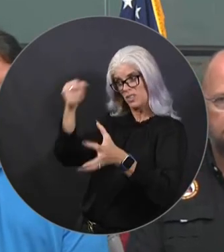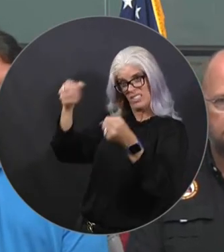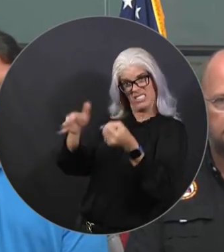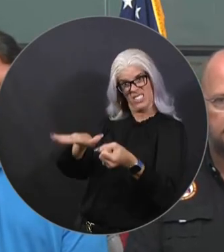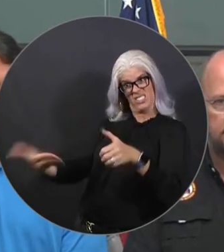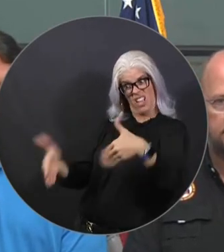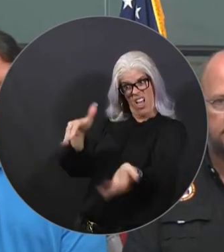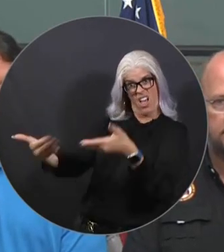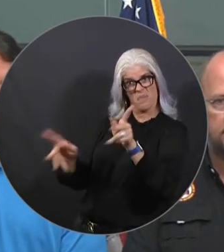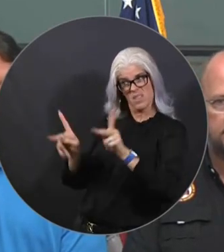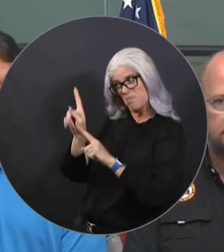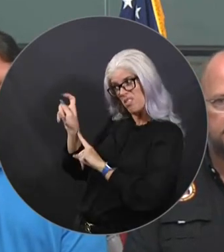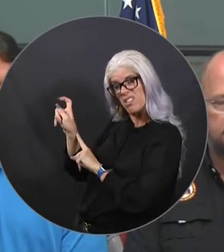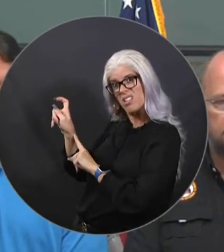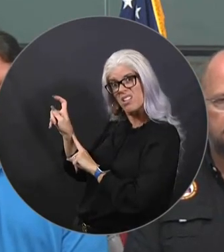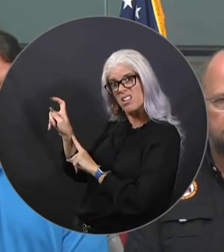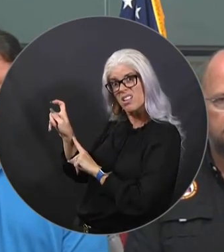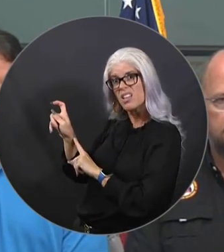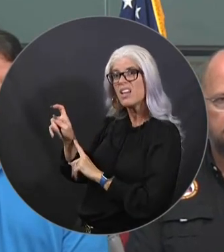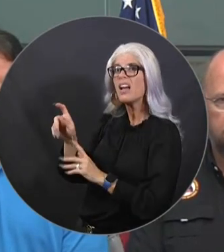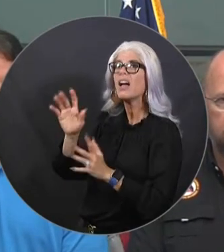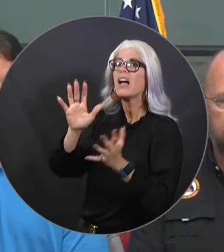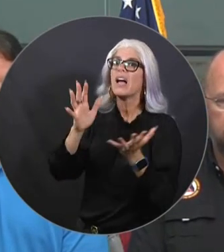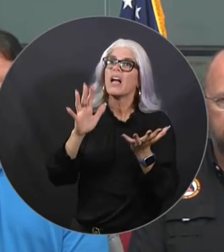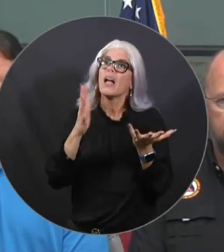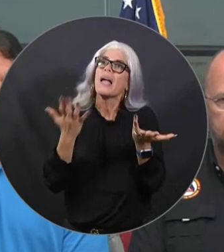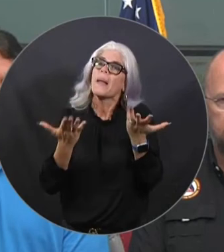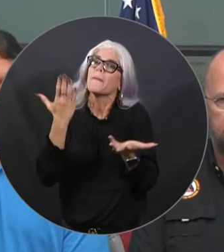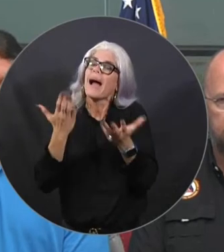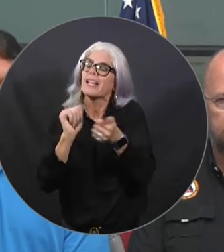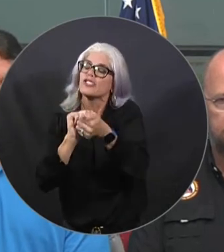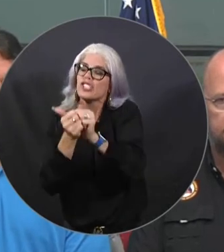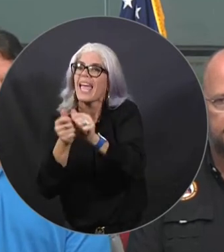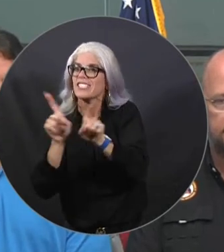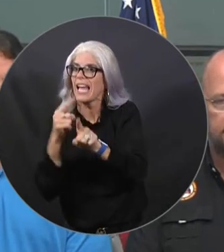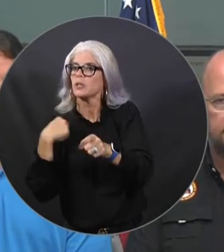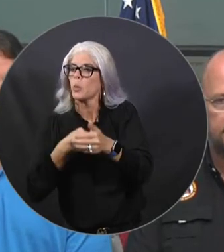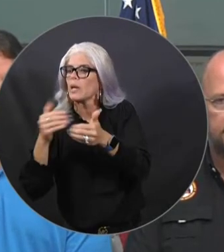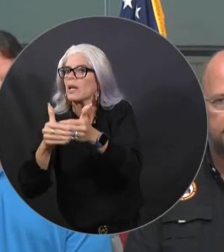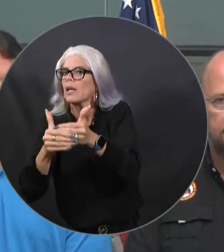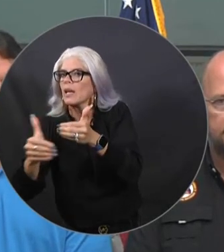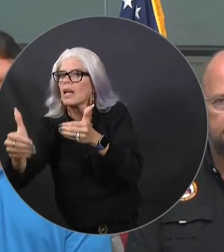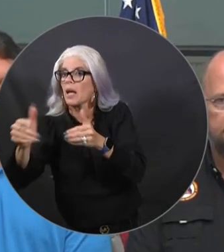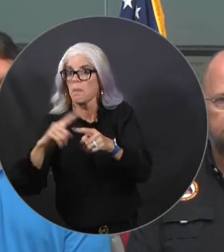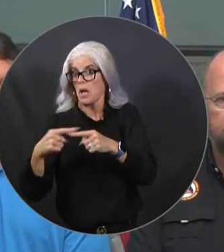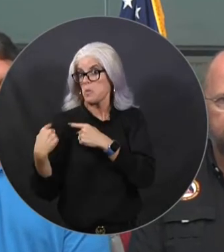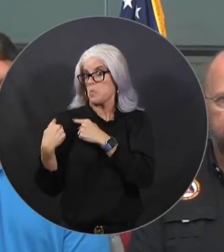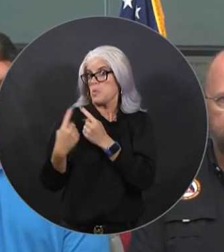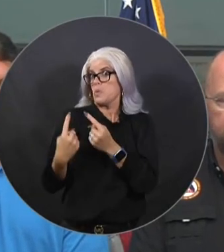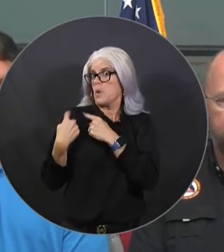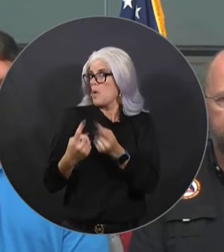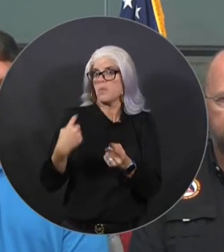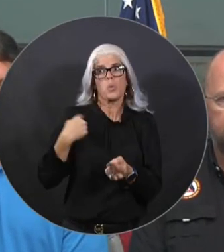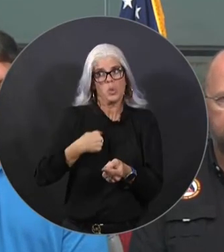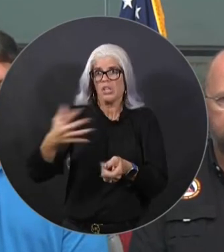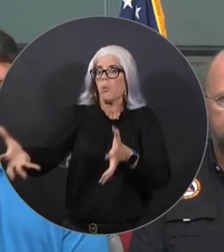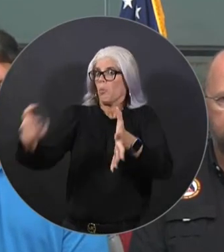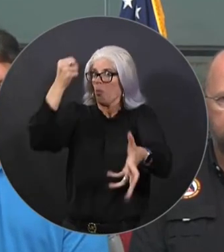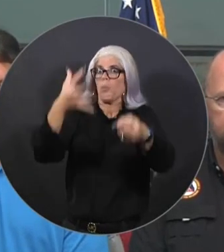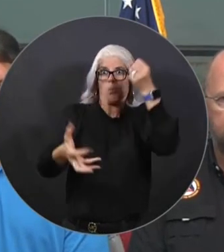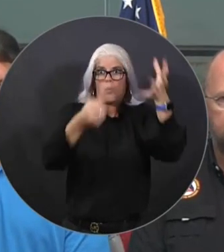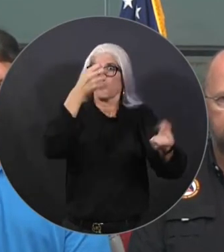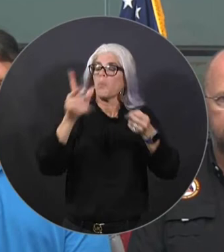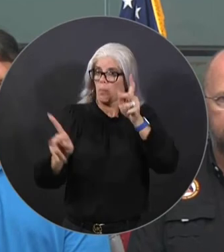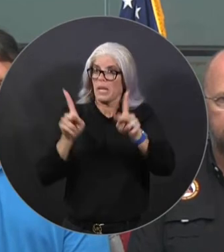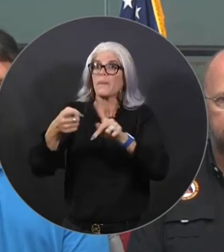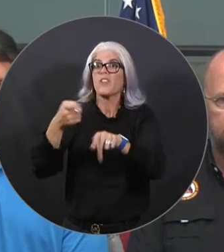yet. Now, that may change, of course, as they do more, but they've been able to lift a lot of people out of those islands. And I know a lot of those people have been happy,